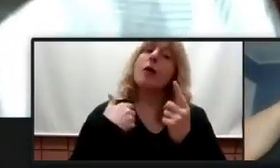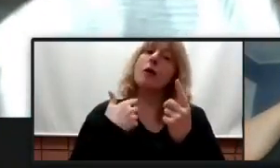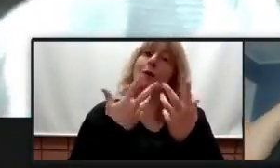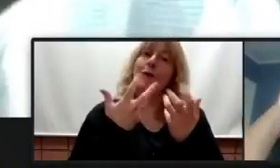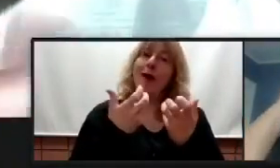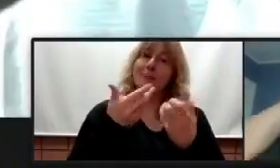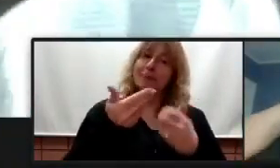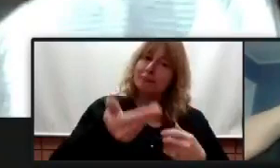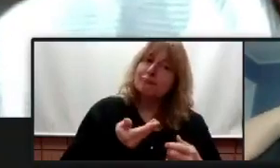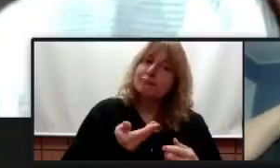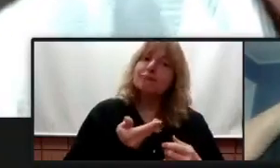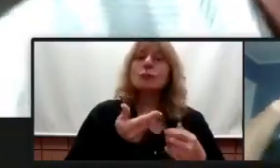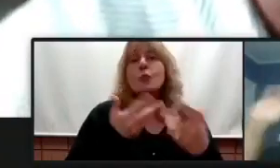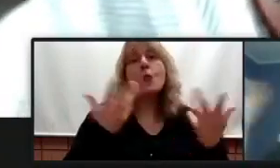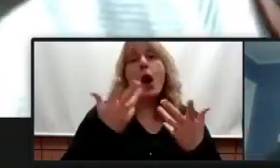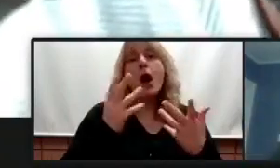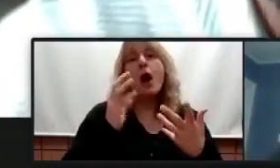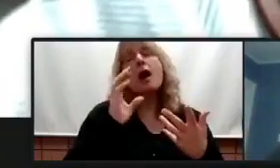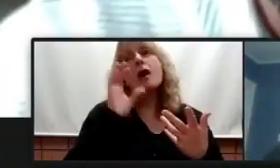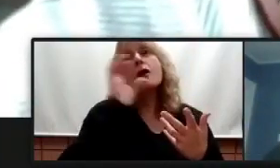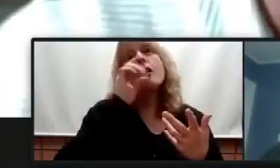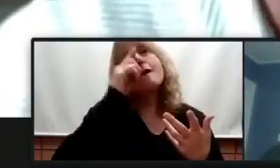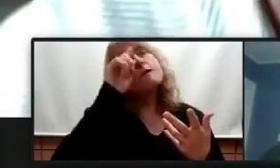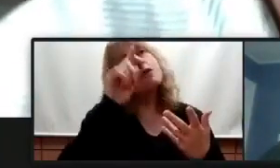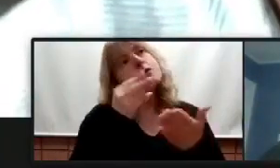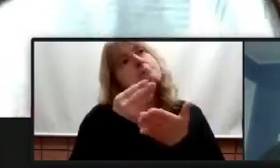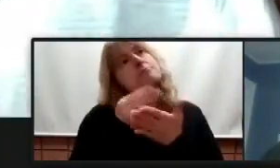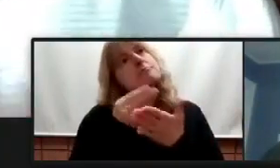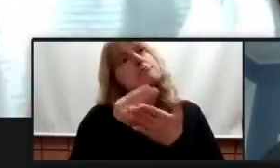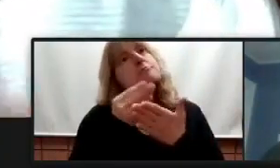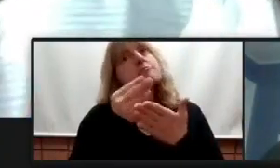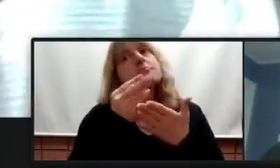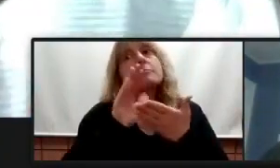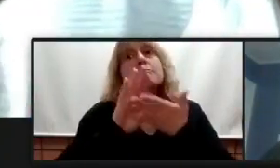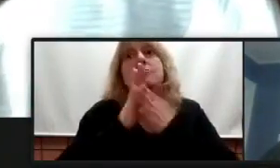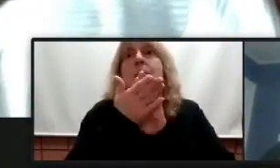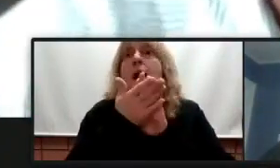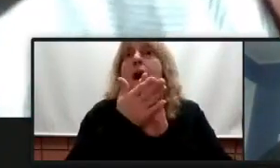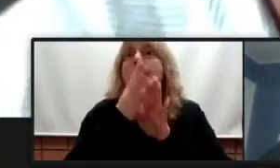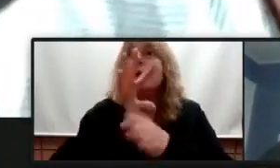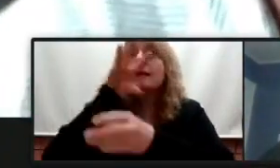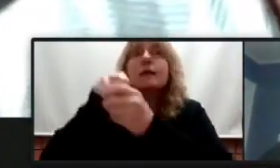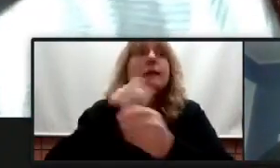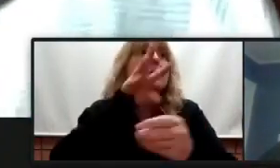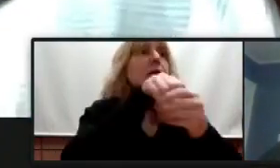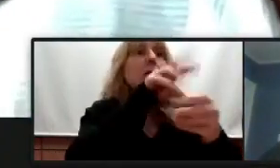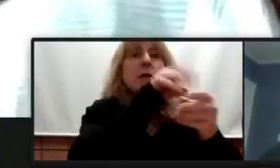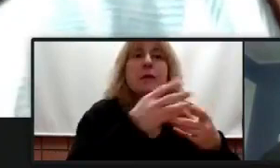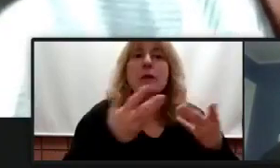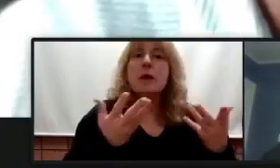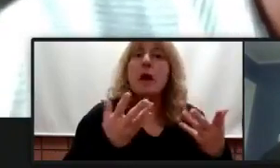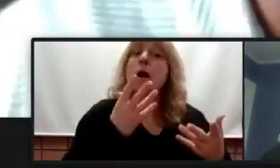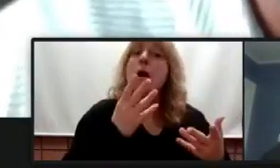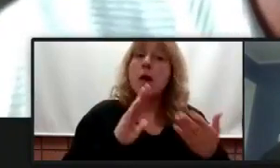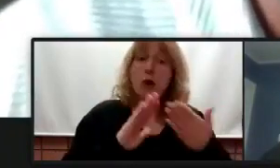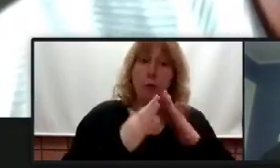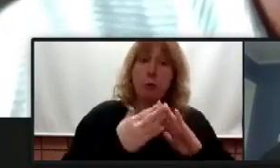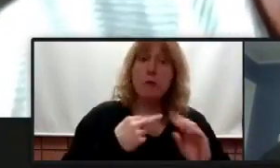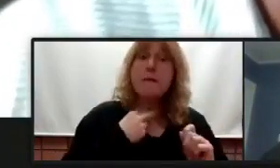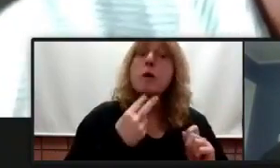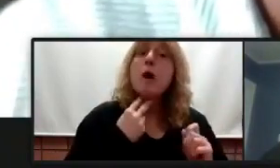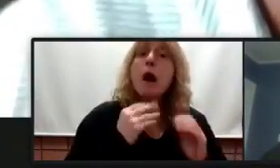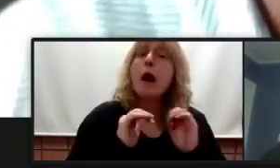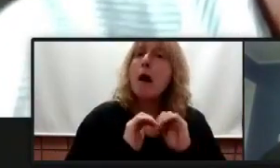looking for and how those dollars will be interacting and what is the voice of community and how we can be